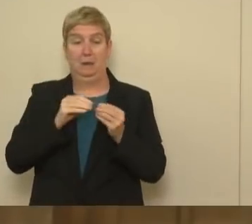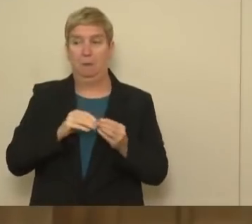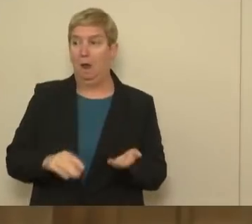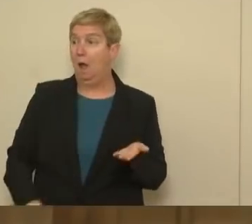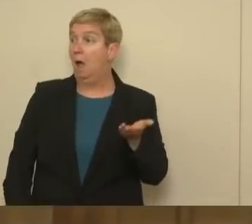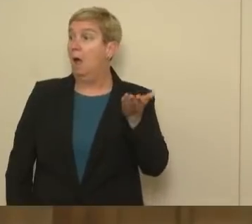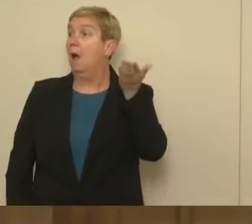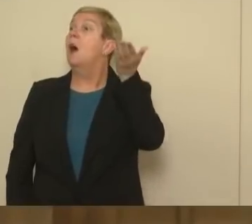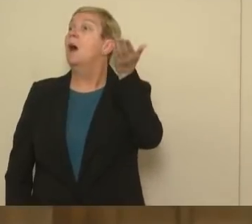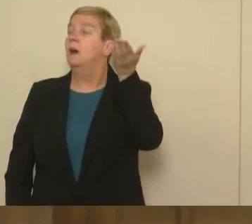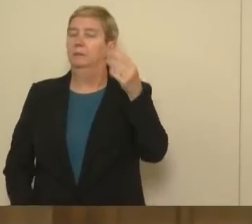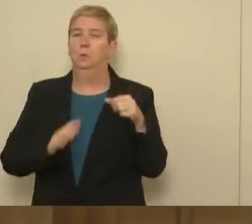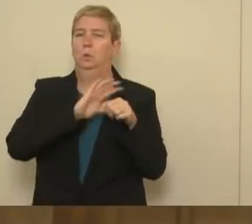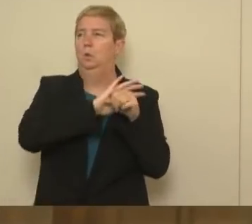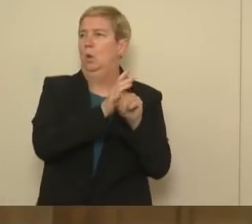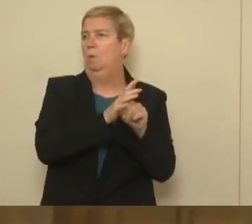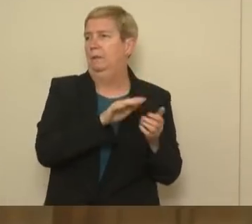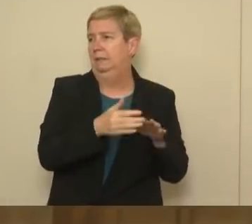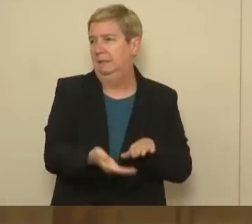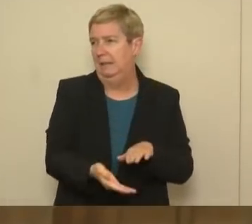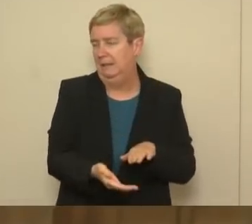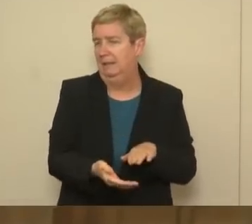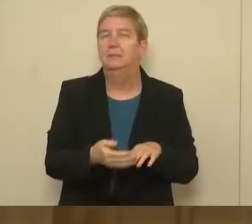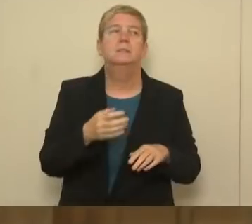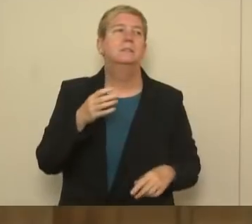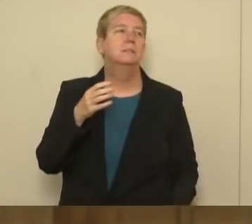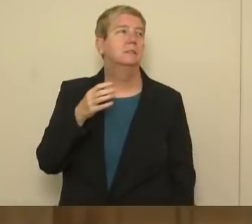then you could look at that difference and look at how many cases